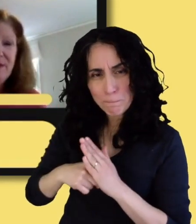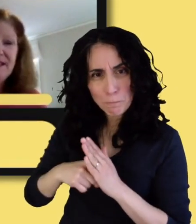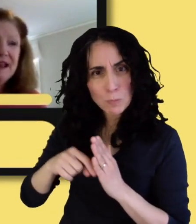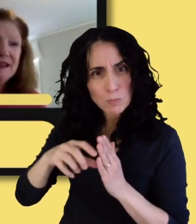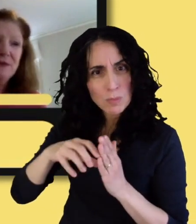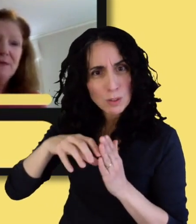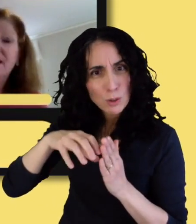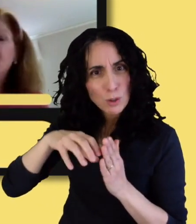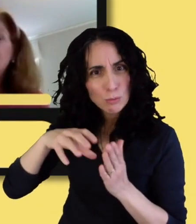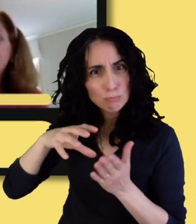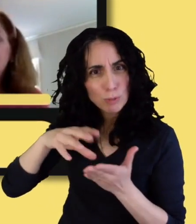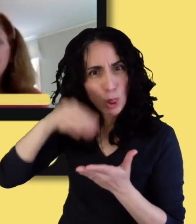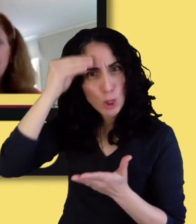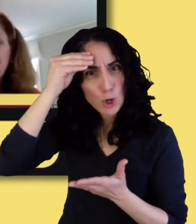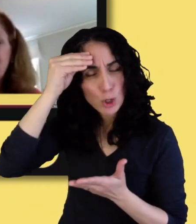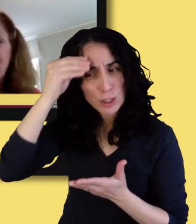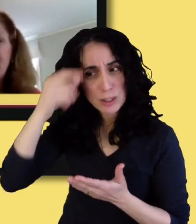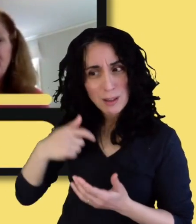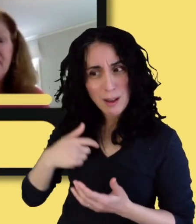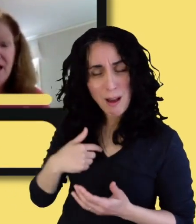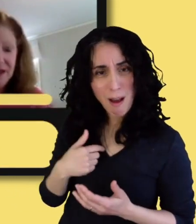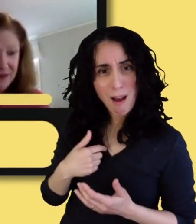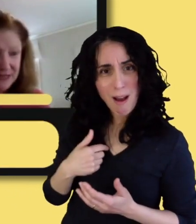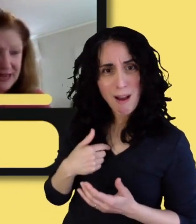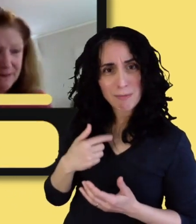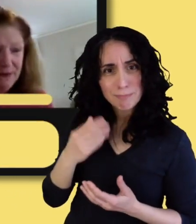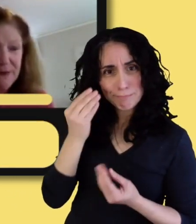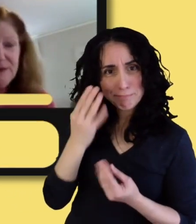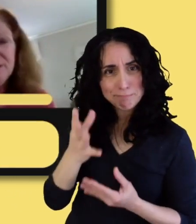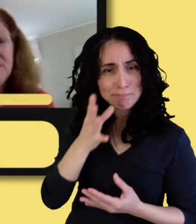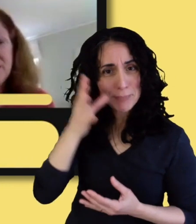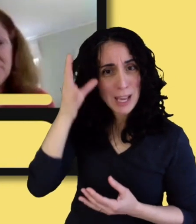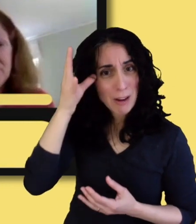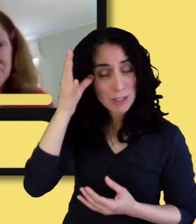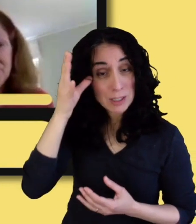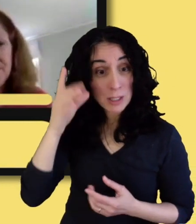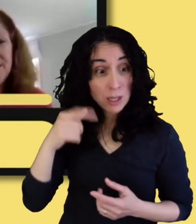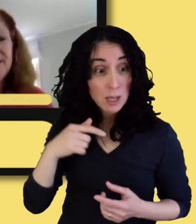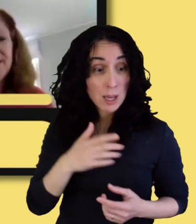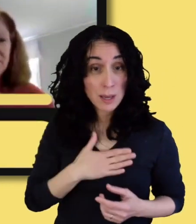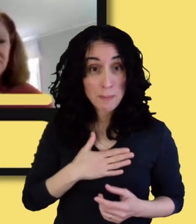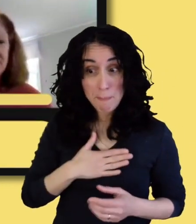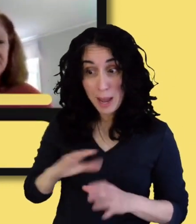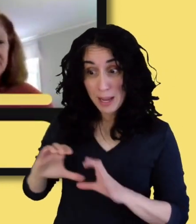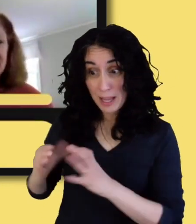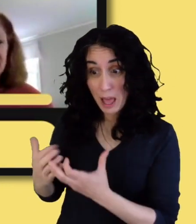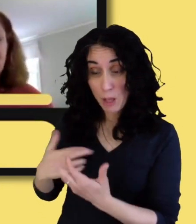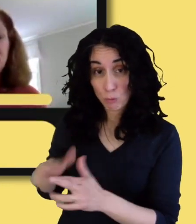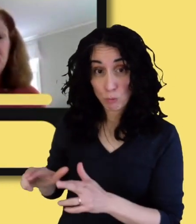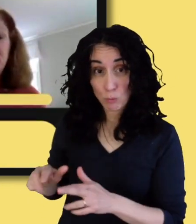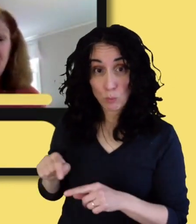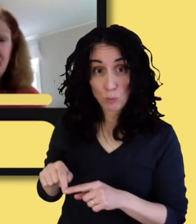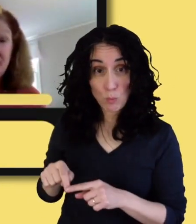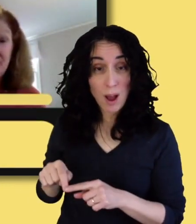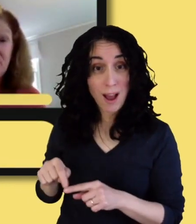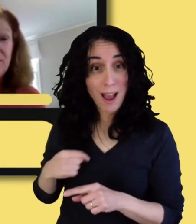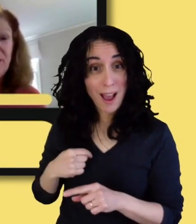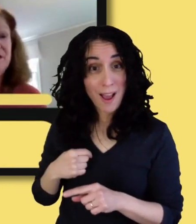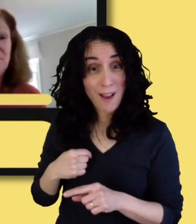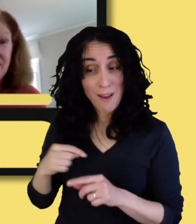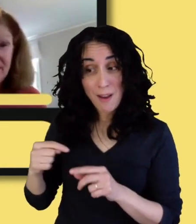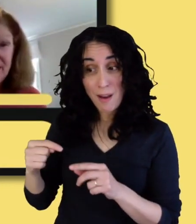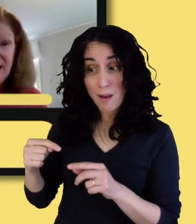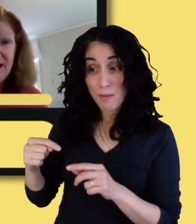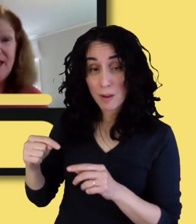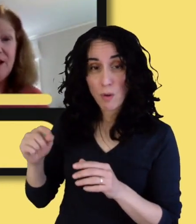parents that in my classroom, the children, I'll give an example. When we do writer's workshop, they are seated. I do a mini lesson. So